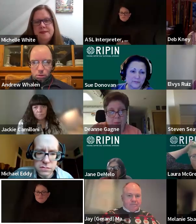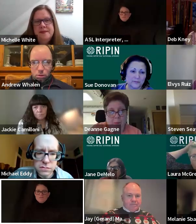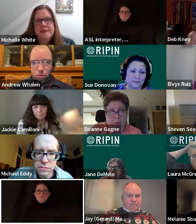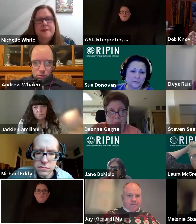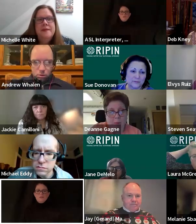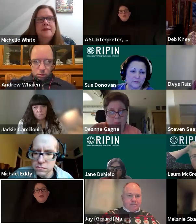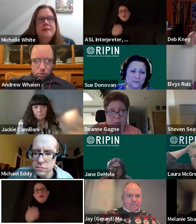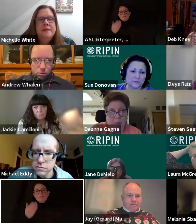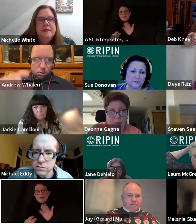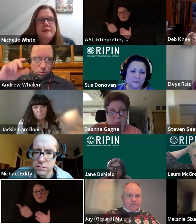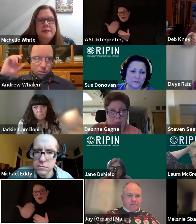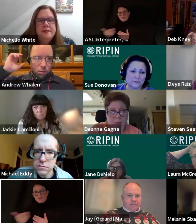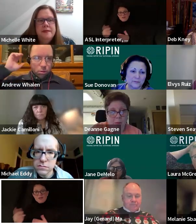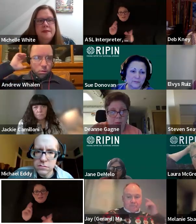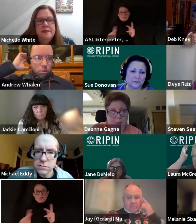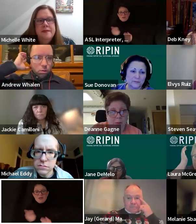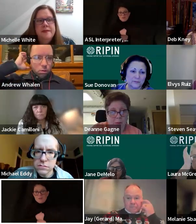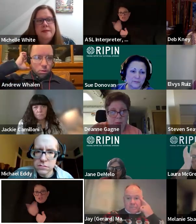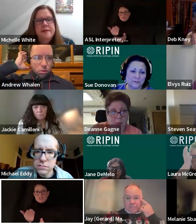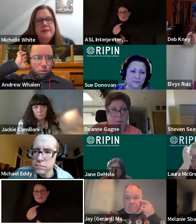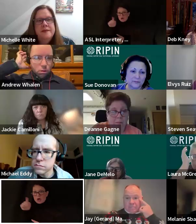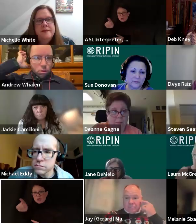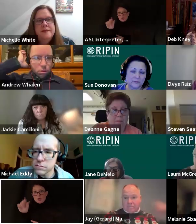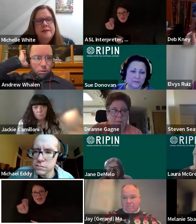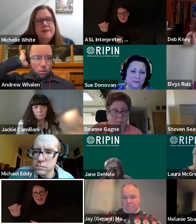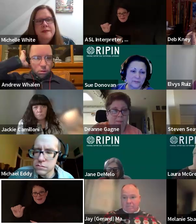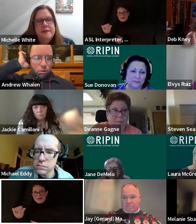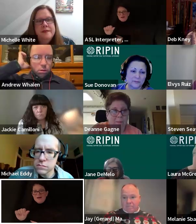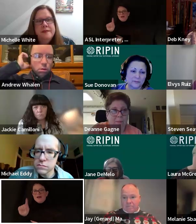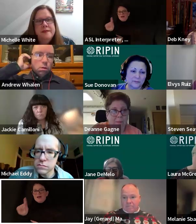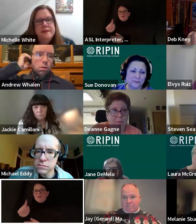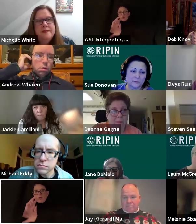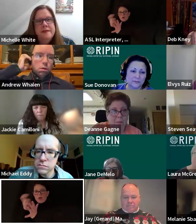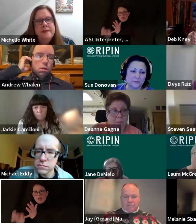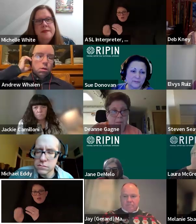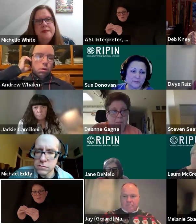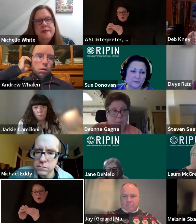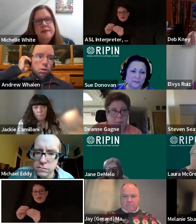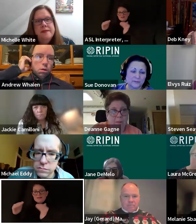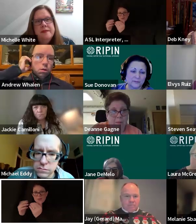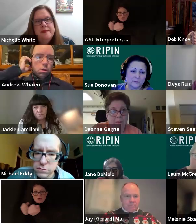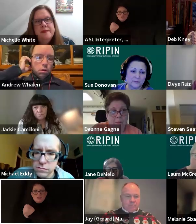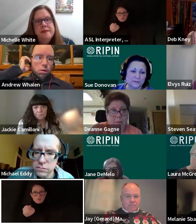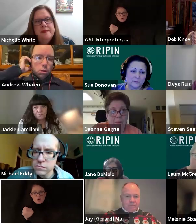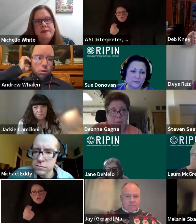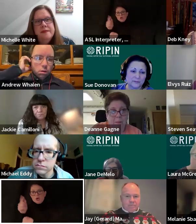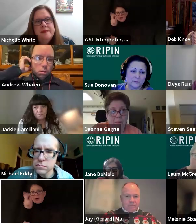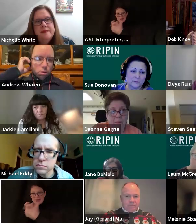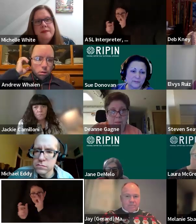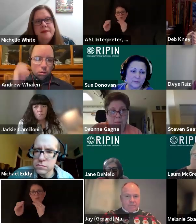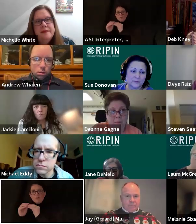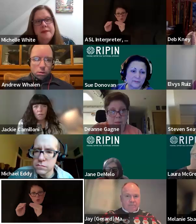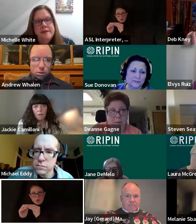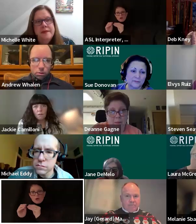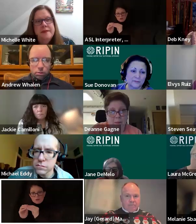Well, there may be other things that people share with you, Anna, as you start more and more to do work as a peer support. I'm sure you're here